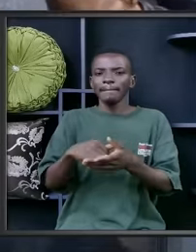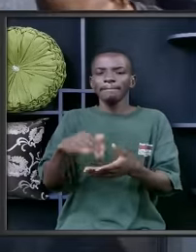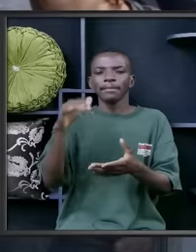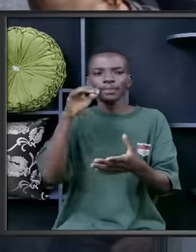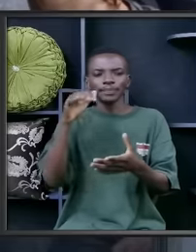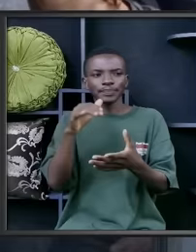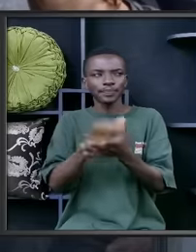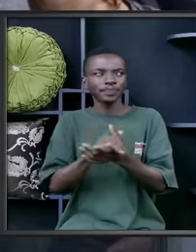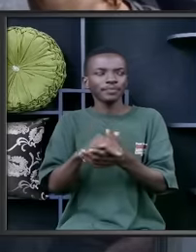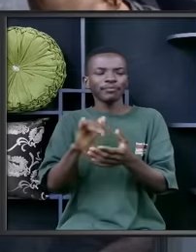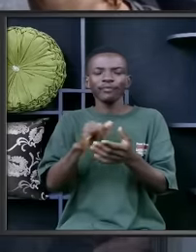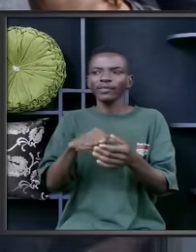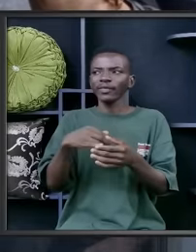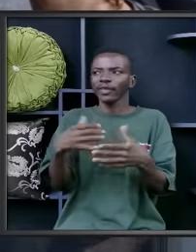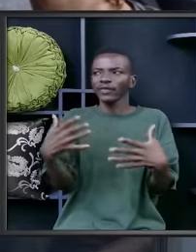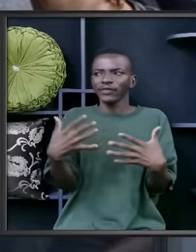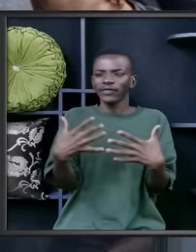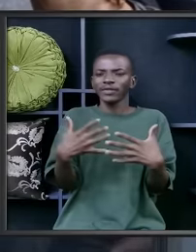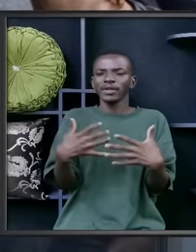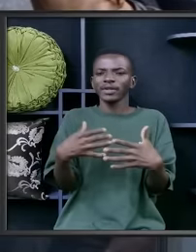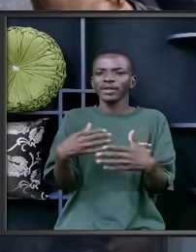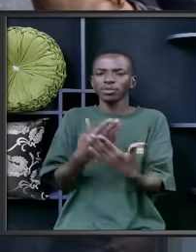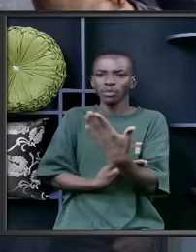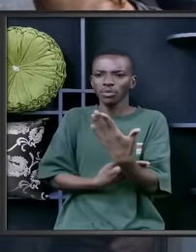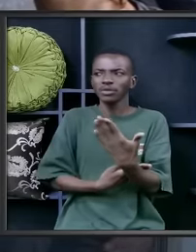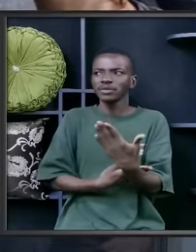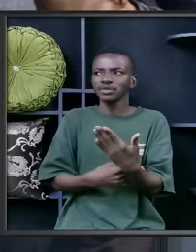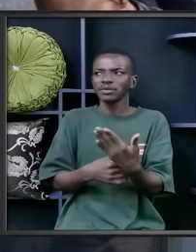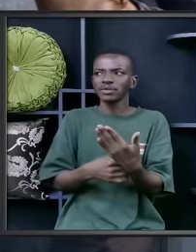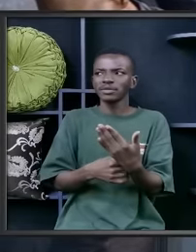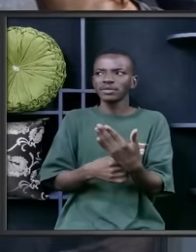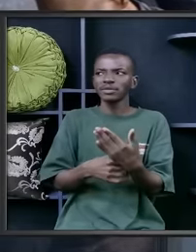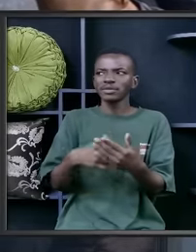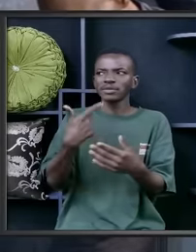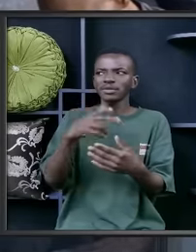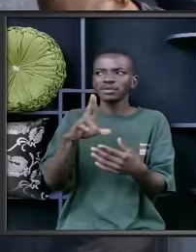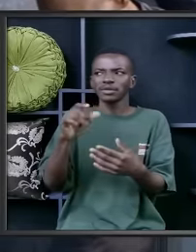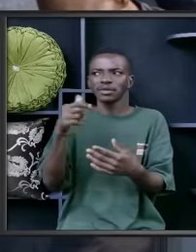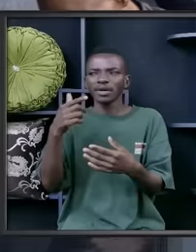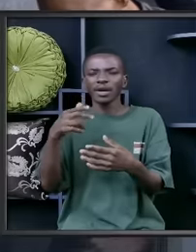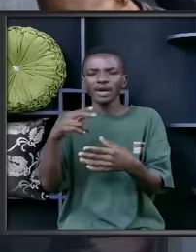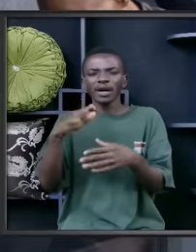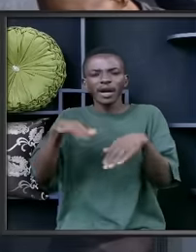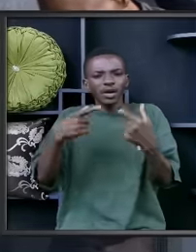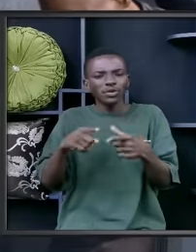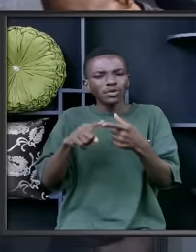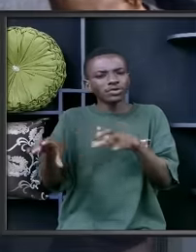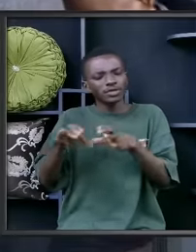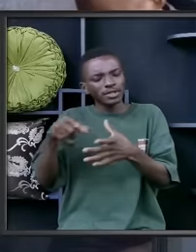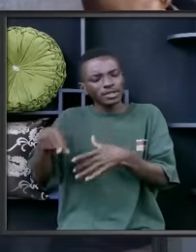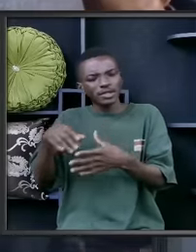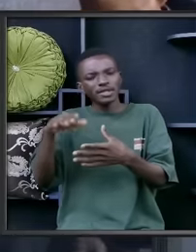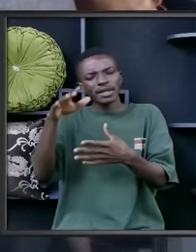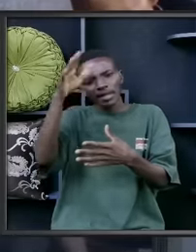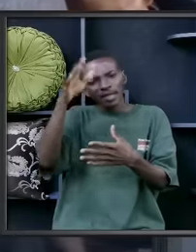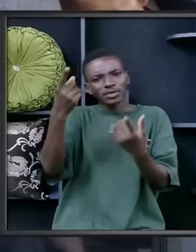me. So now I can't fear. In the morning, go they ask me, the daughter, my daughter, they ask me, mommy, how are we going to do this thing? Daddy will